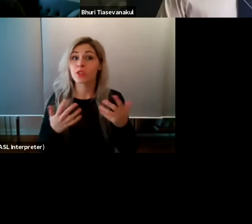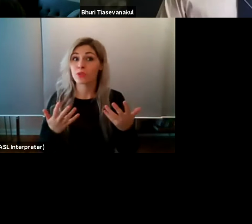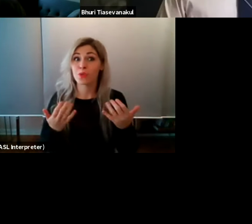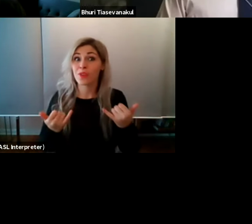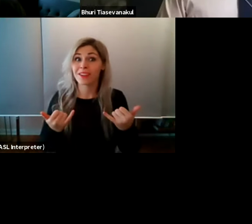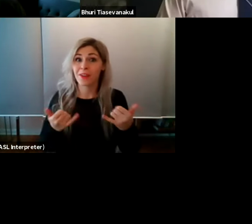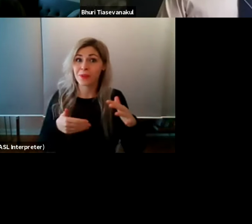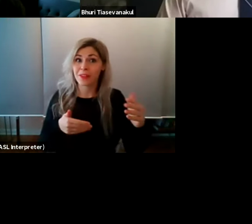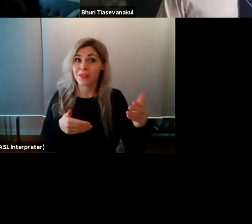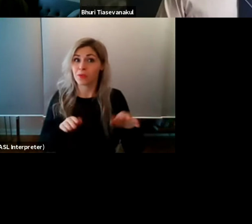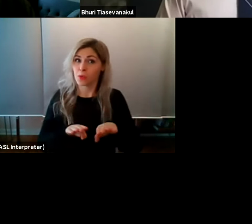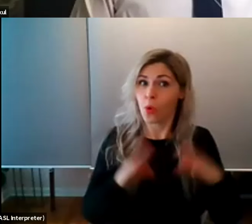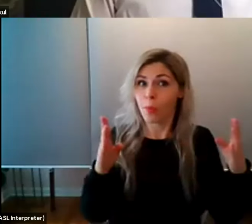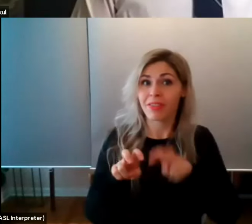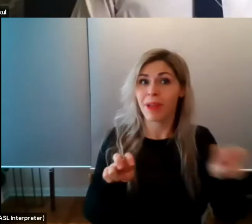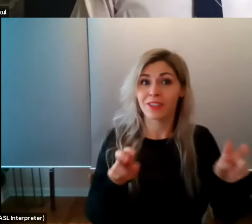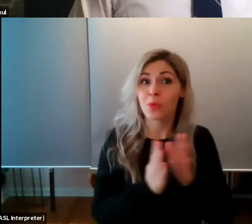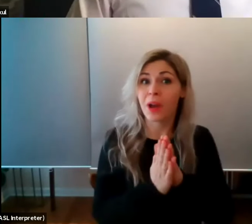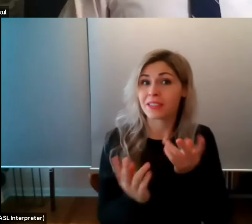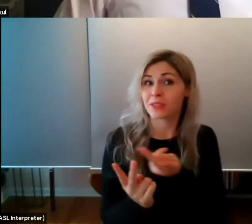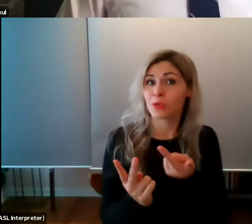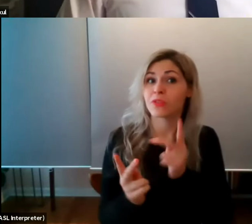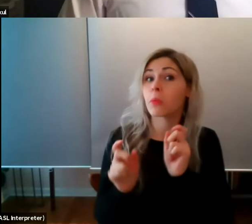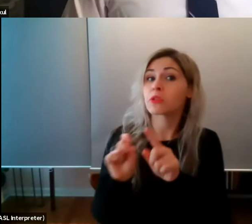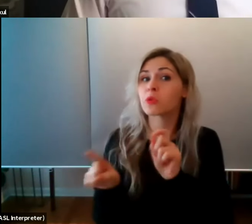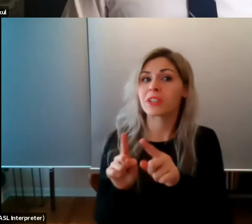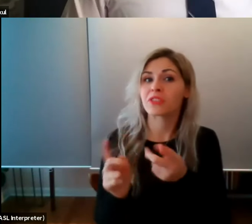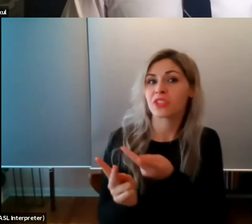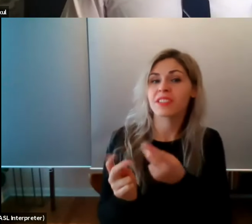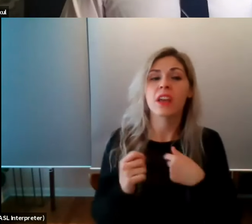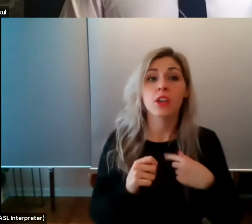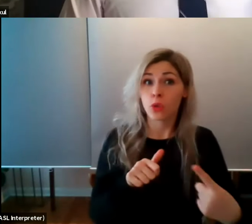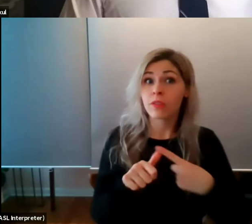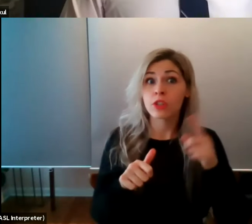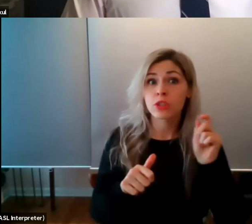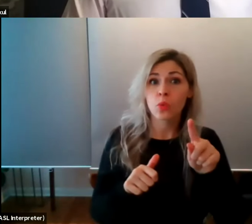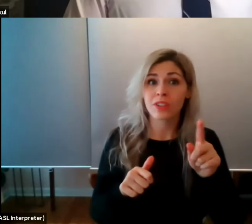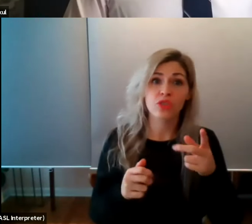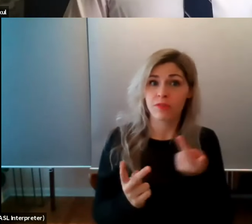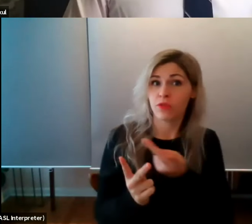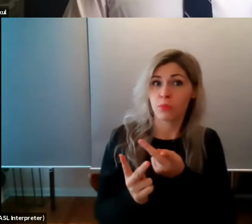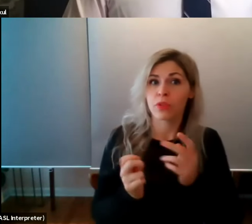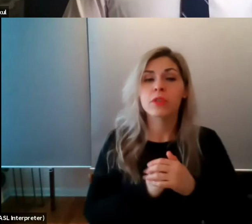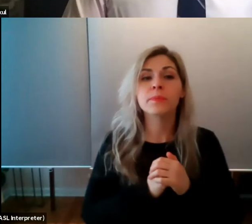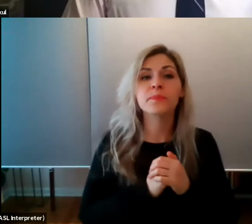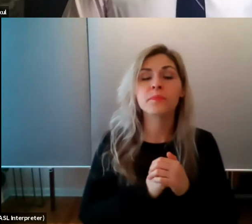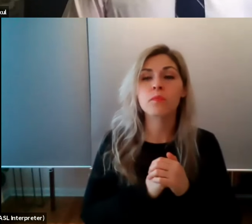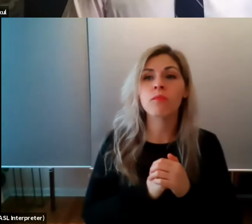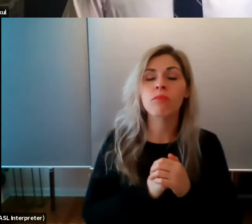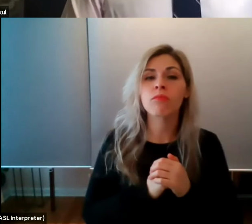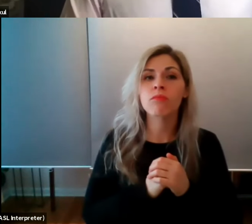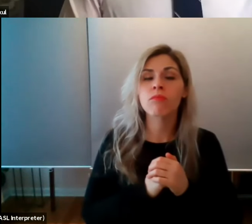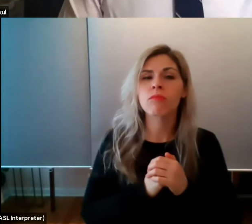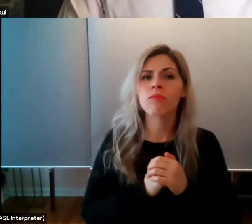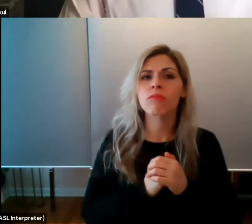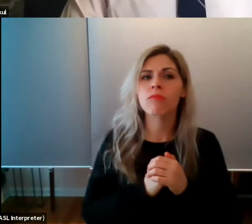together by asking Maha and Tim a couple of questions. And the first question for the both of you is, why do you think